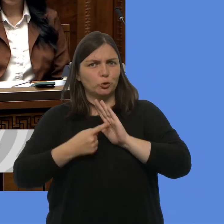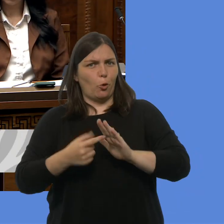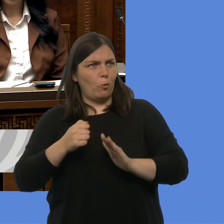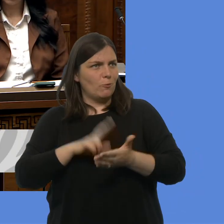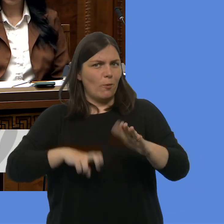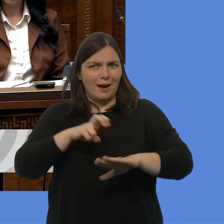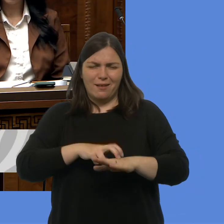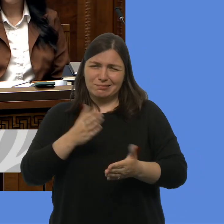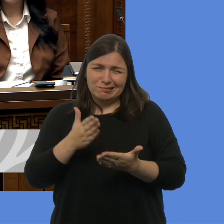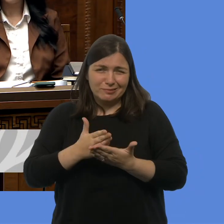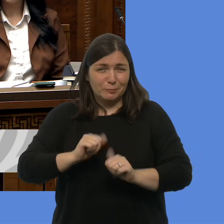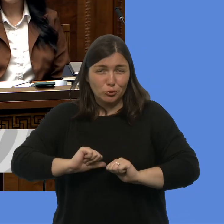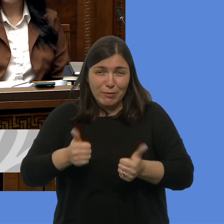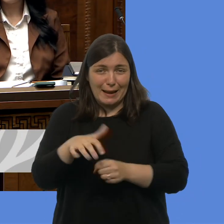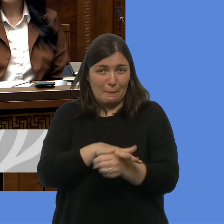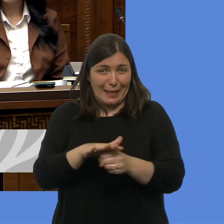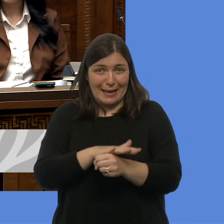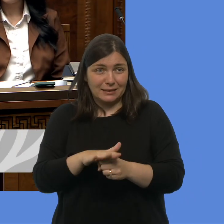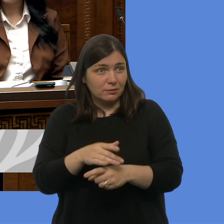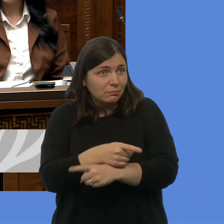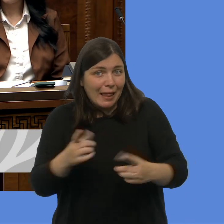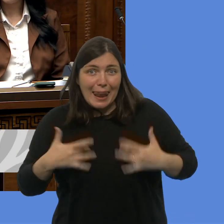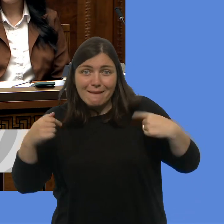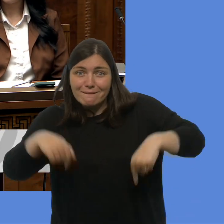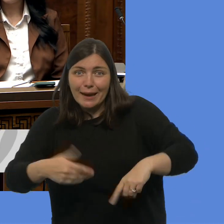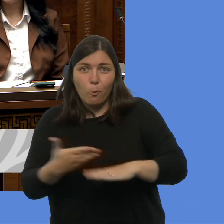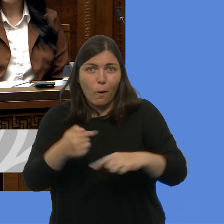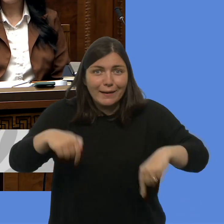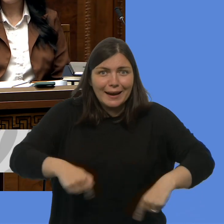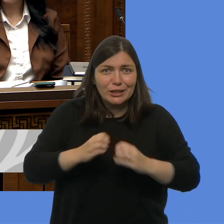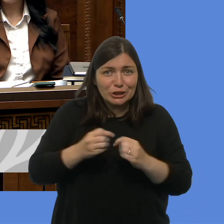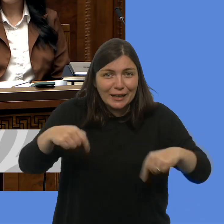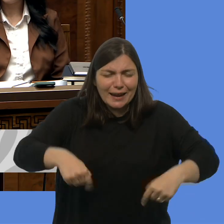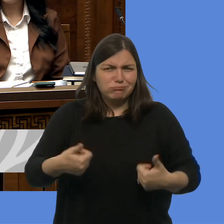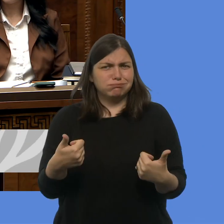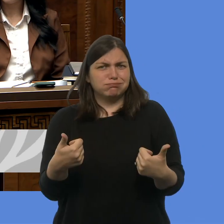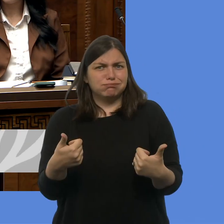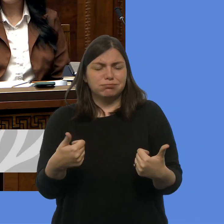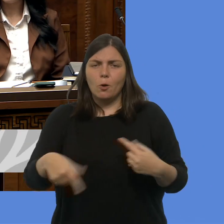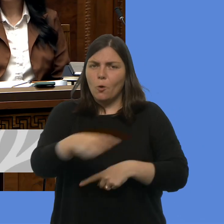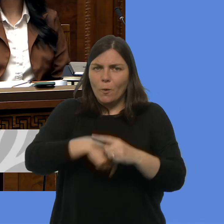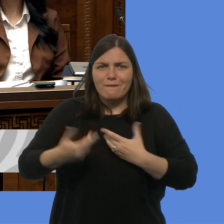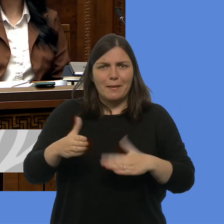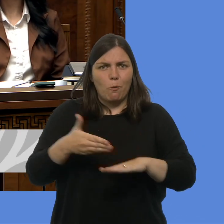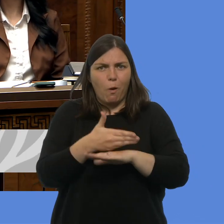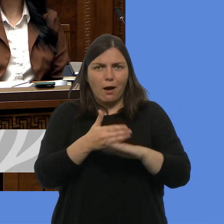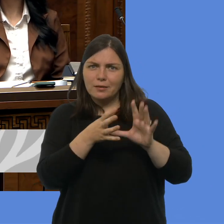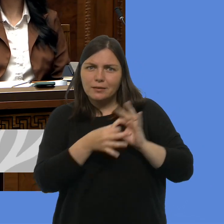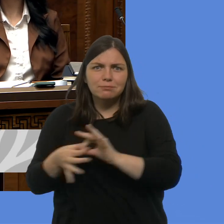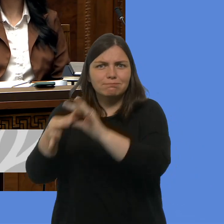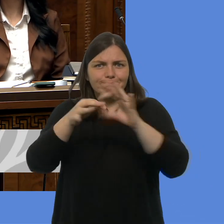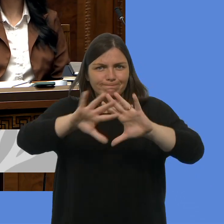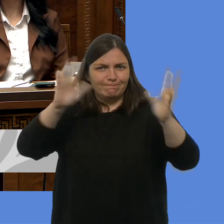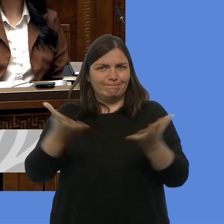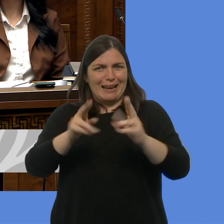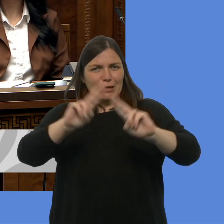and invest. We've been working together with the Economy Minister and other Executive colleagues to show that we are open for business internationally, but also to support our